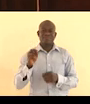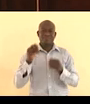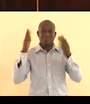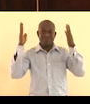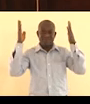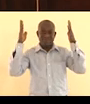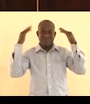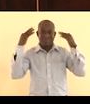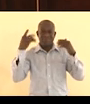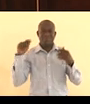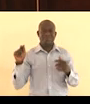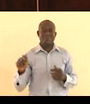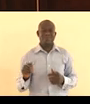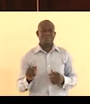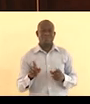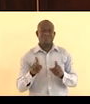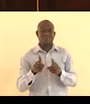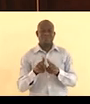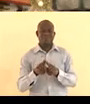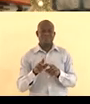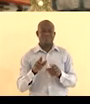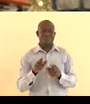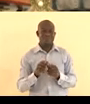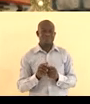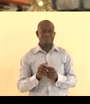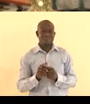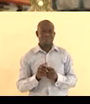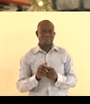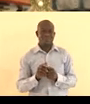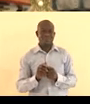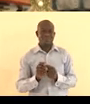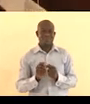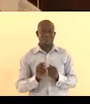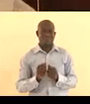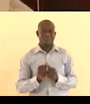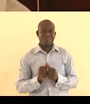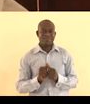to their expectations, such as? Now,